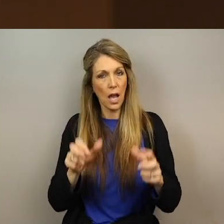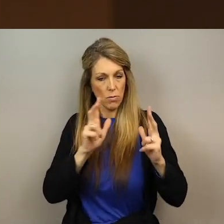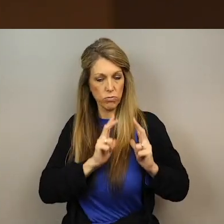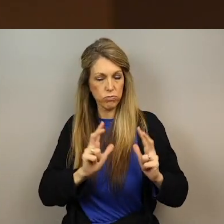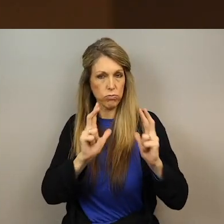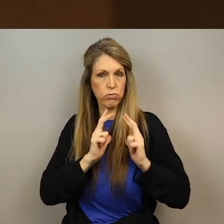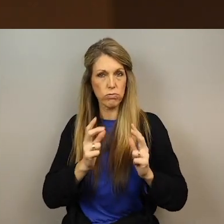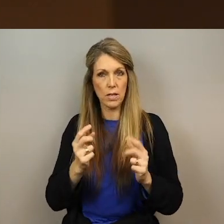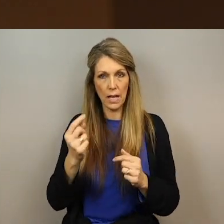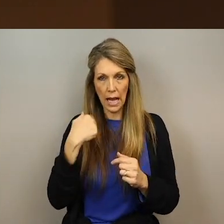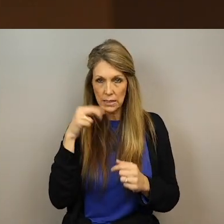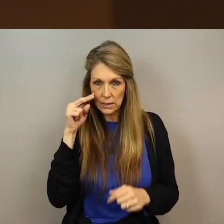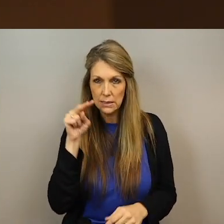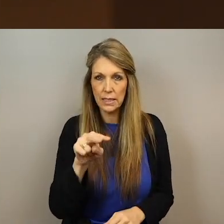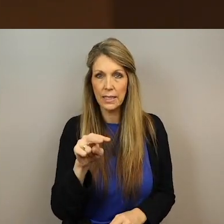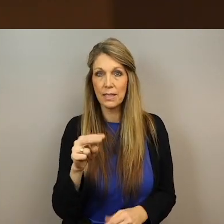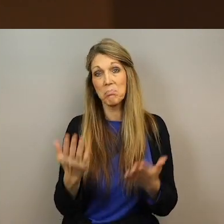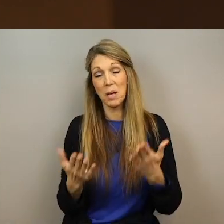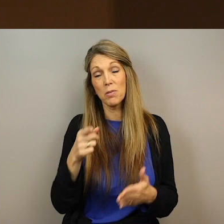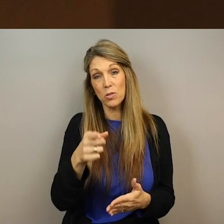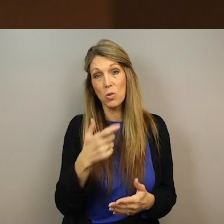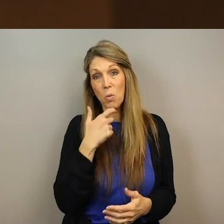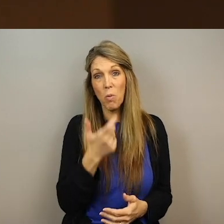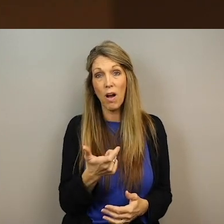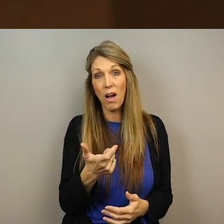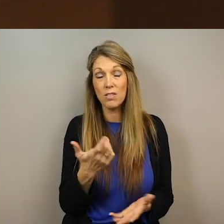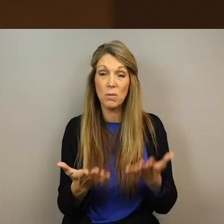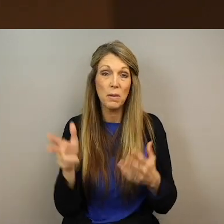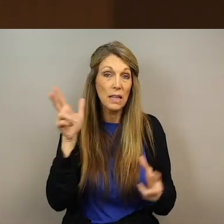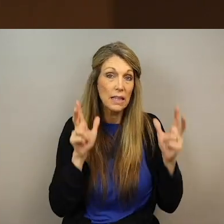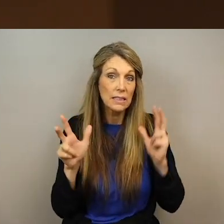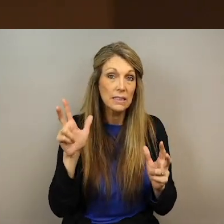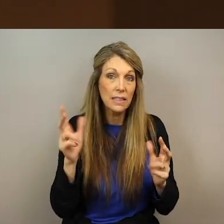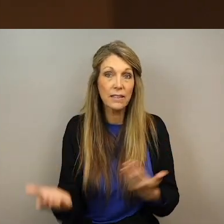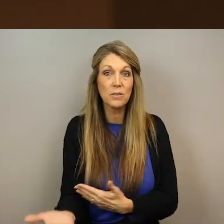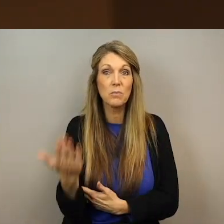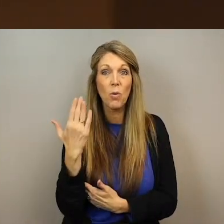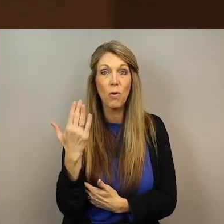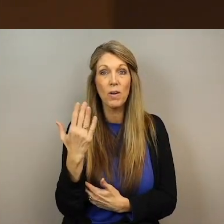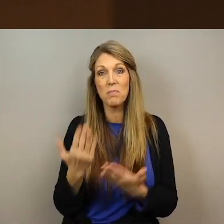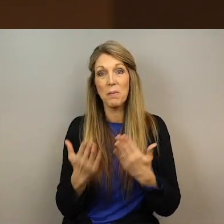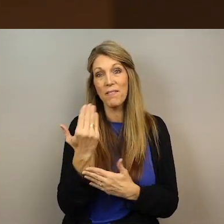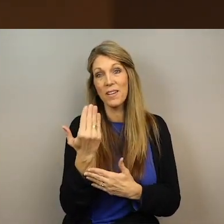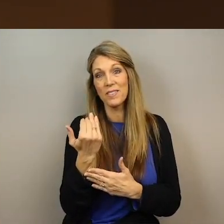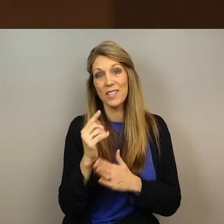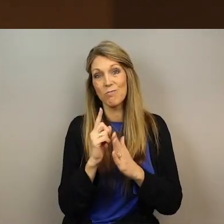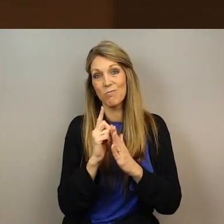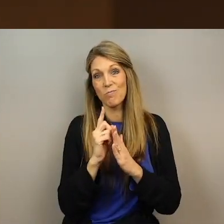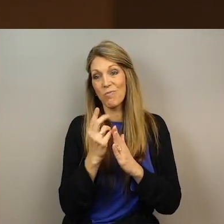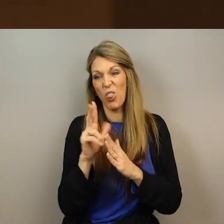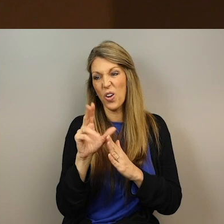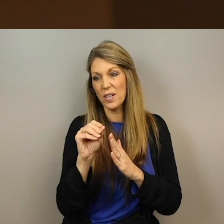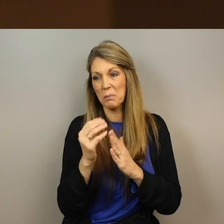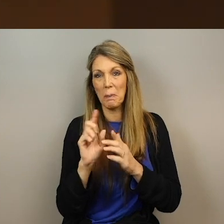the eyes to see. You see, some of you are watching this morning. Some of you are listening this morning. And in 15, 20, 30 minutes when we finish